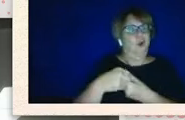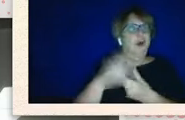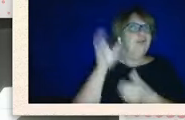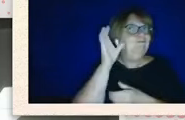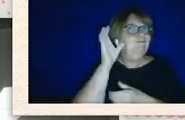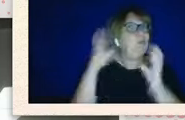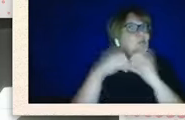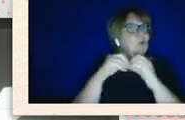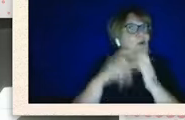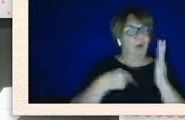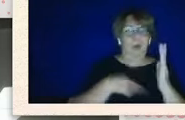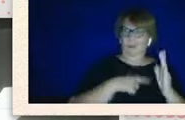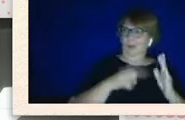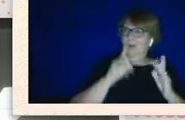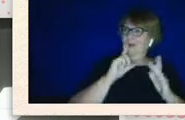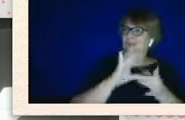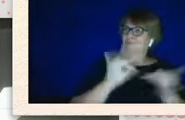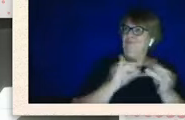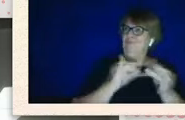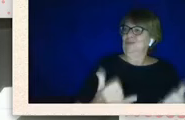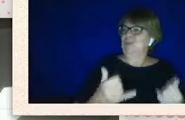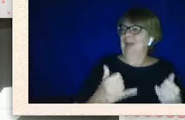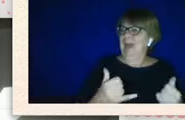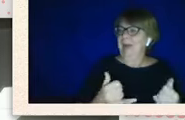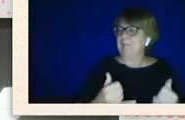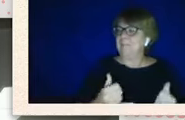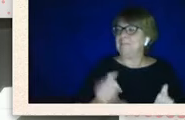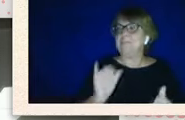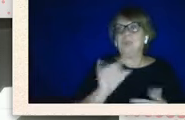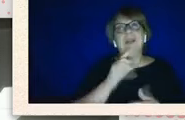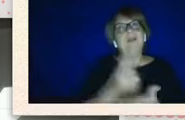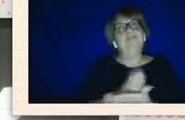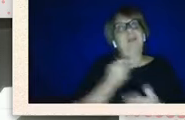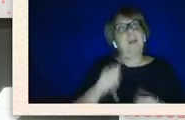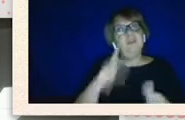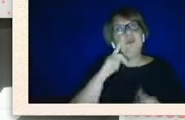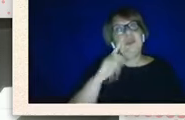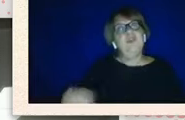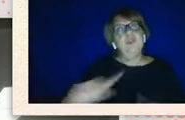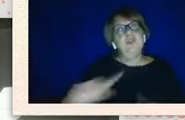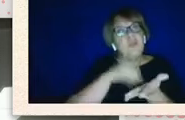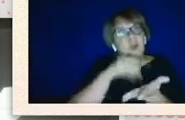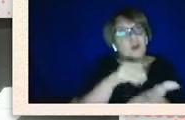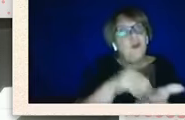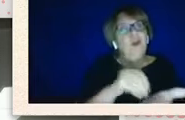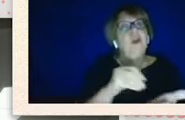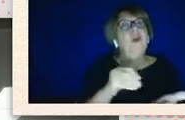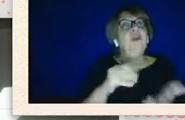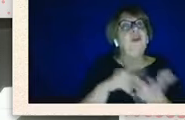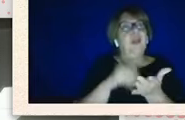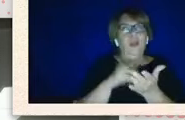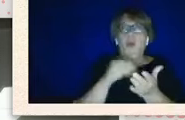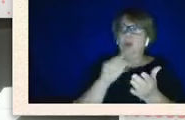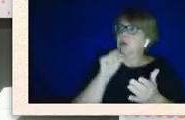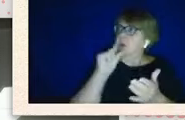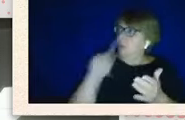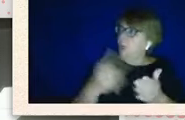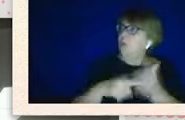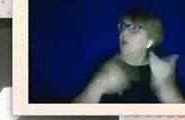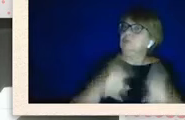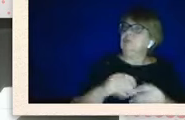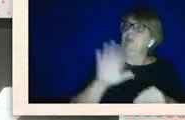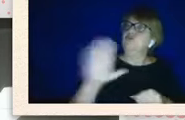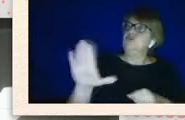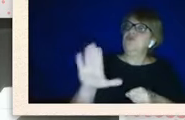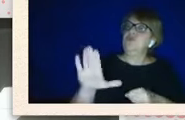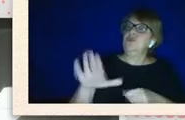about today. And it's an opportunity for you to learn not only about what's going on in your own area of the country, but what's